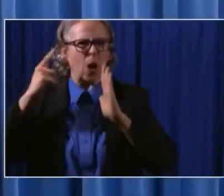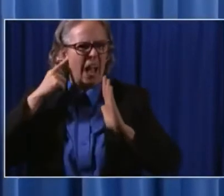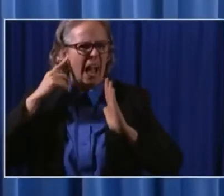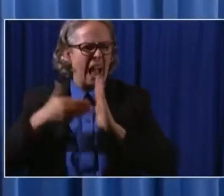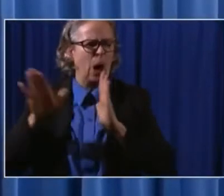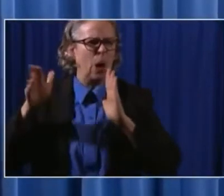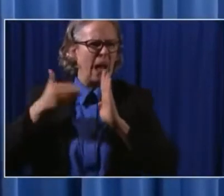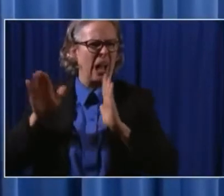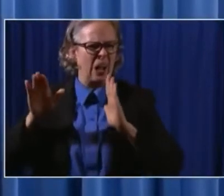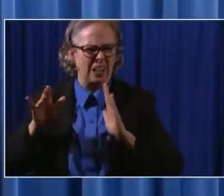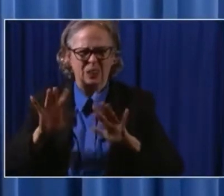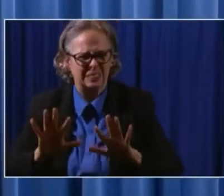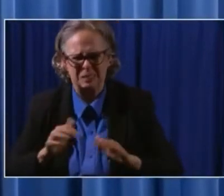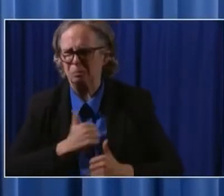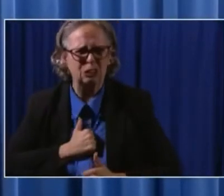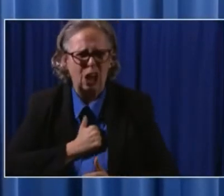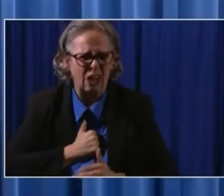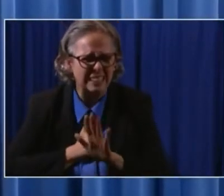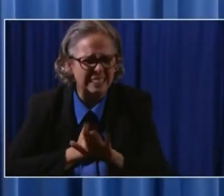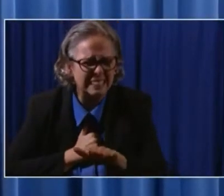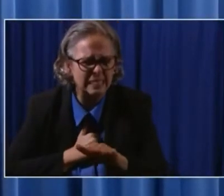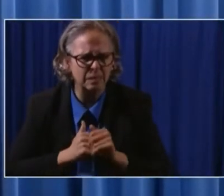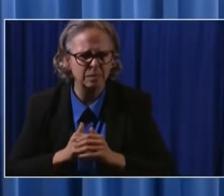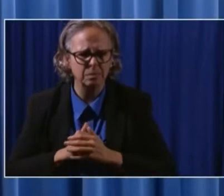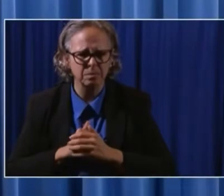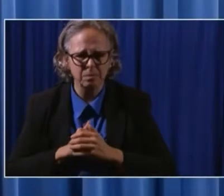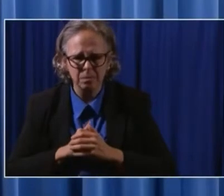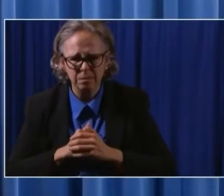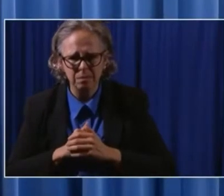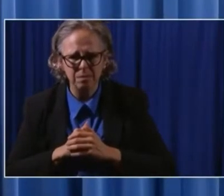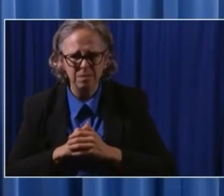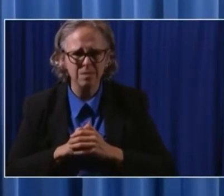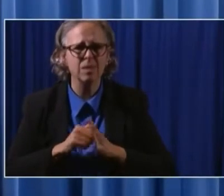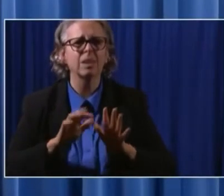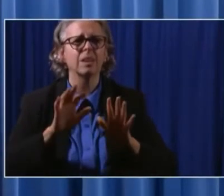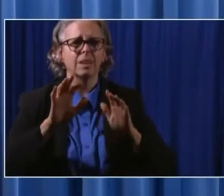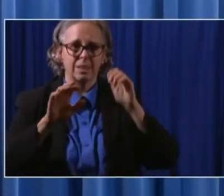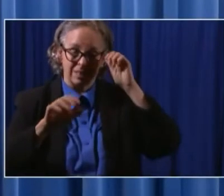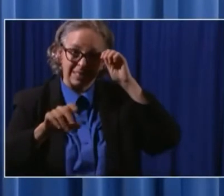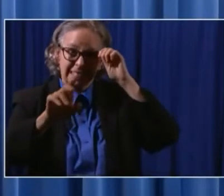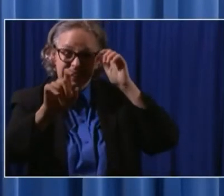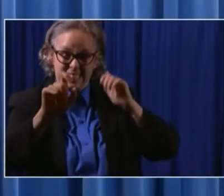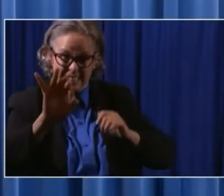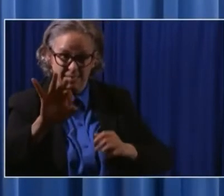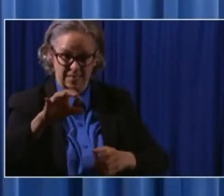So I couldn't. Would they have negative repercussions on election day?